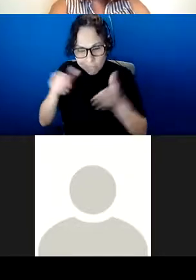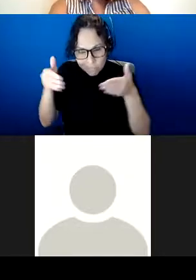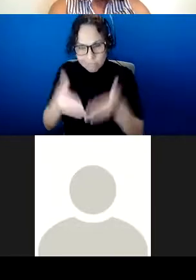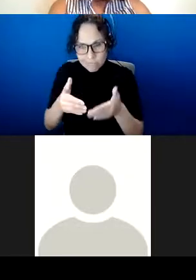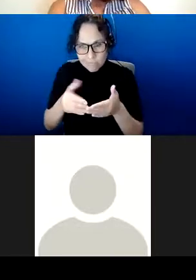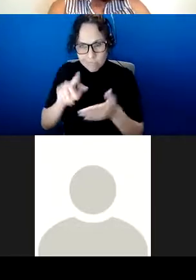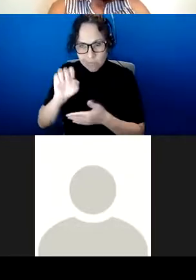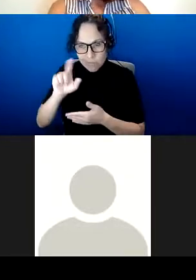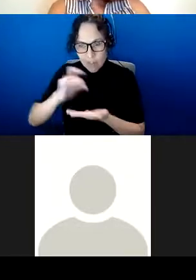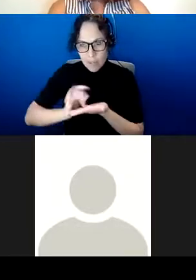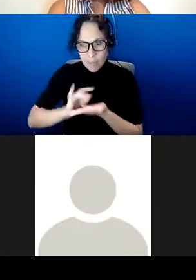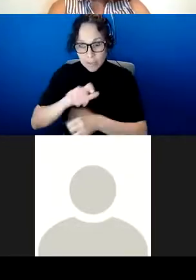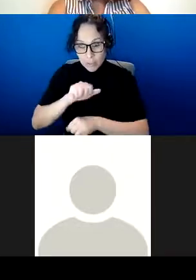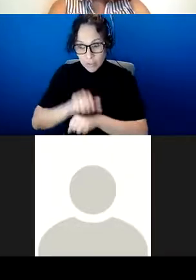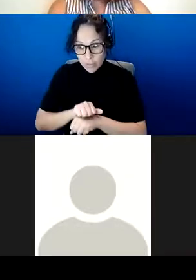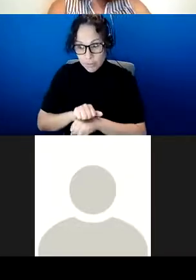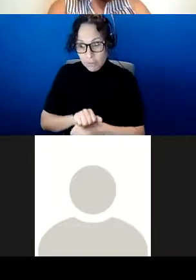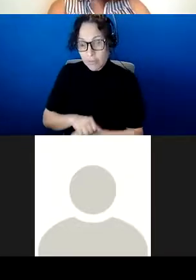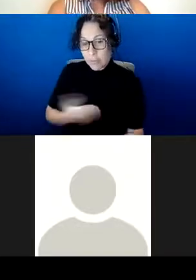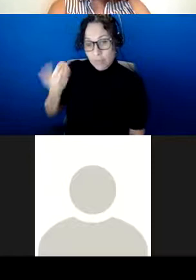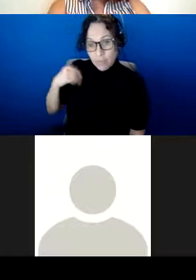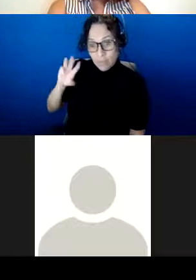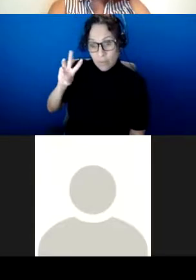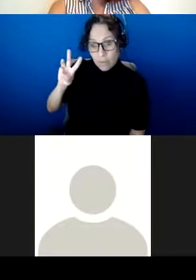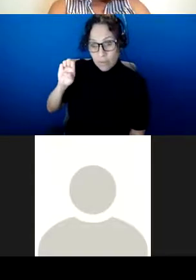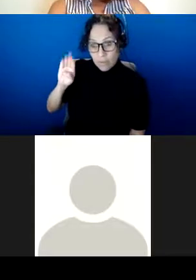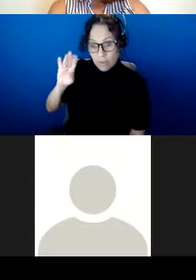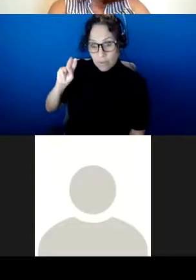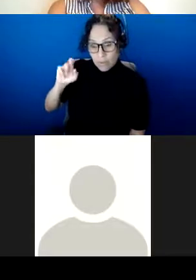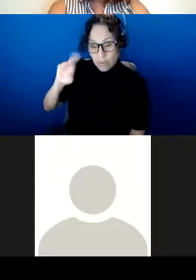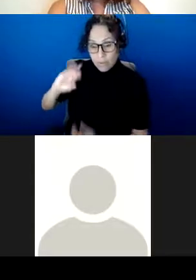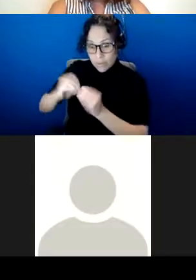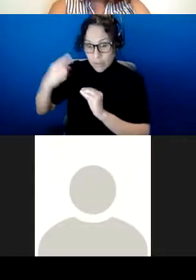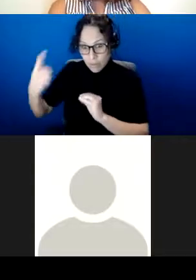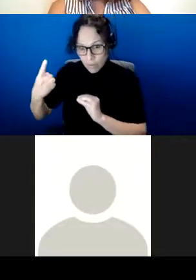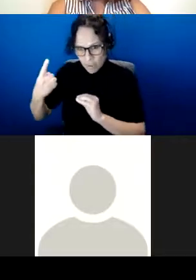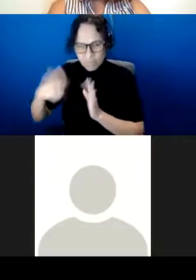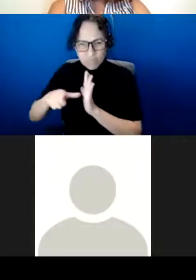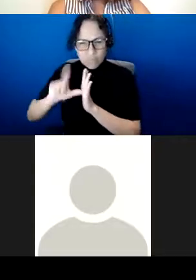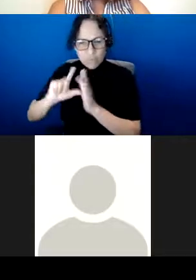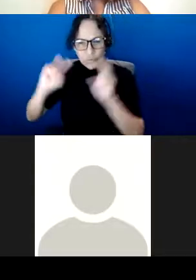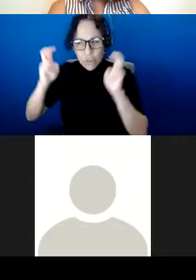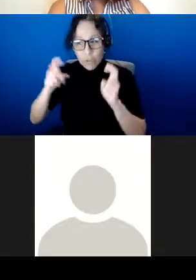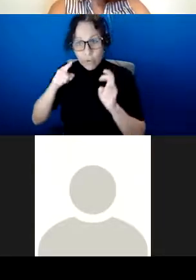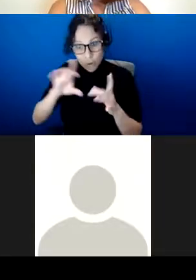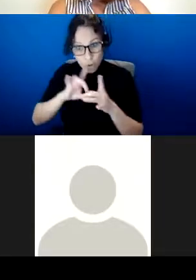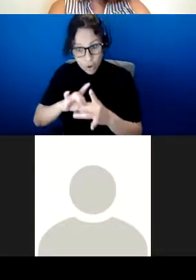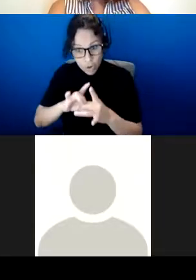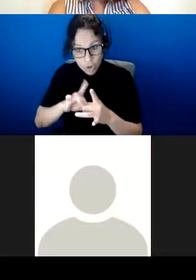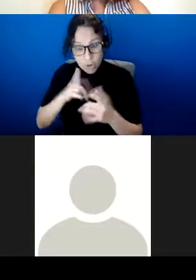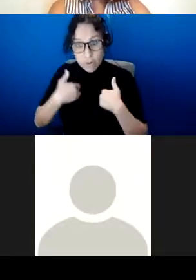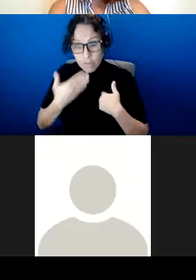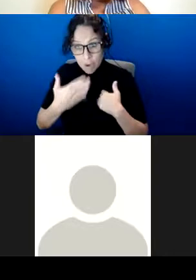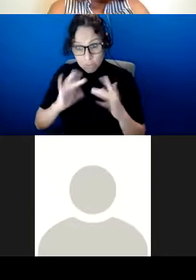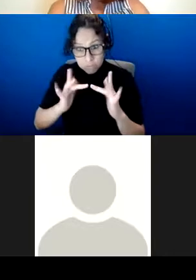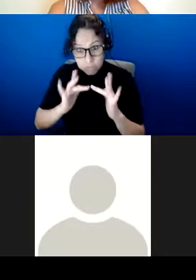appointment. In webinar number 1, we reviewed the topic, are you connected? Or do you have a reliable internet